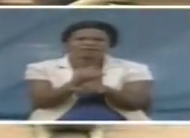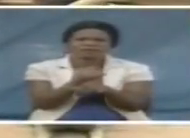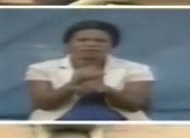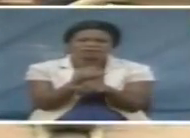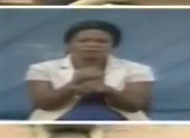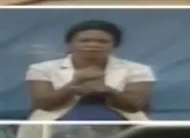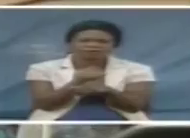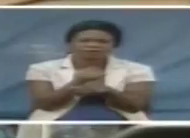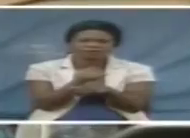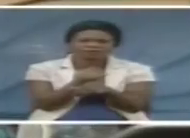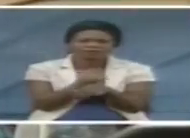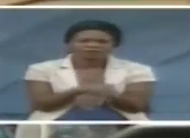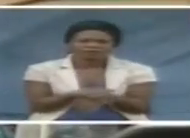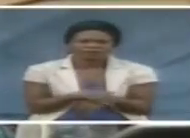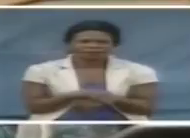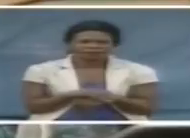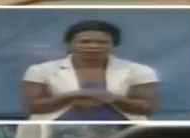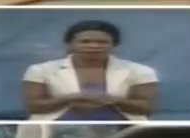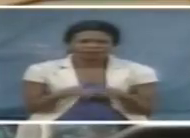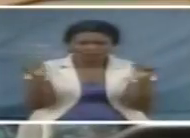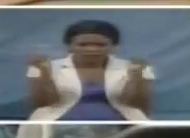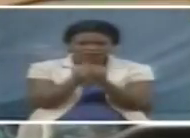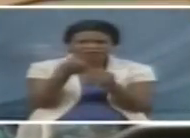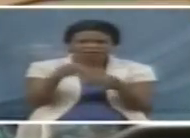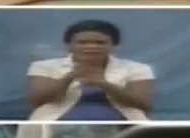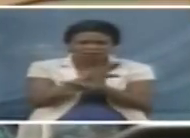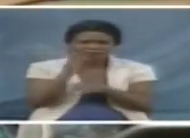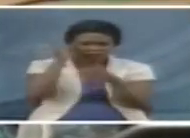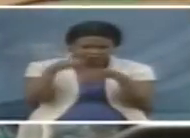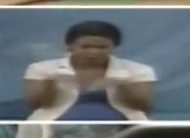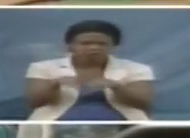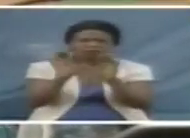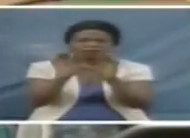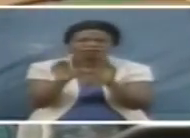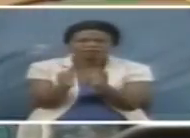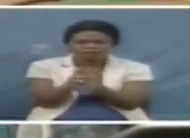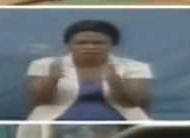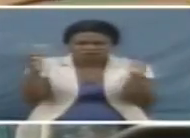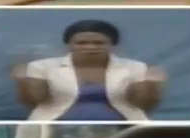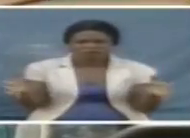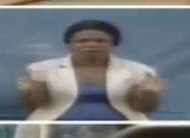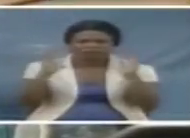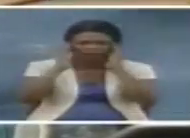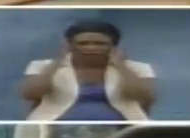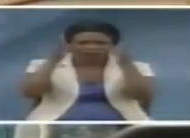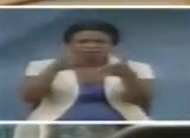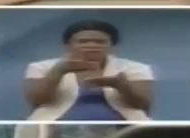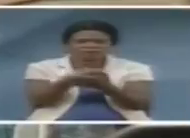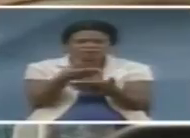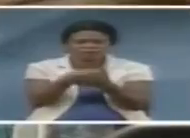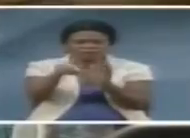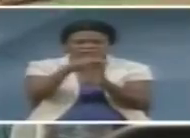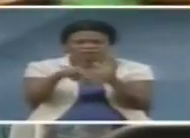exchange rate and building international reserves. Mr. Speaker, the Bank of Zambia will